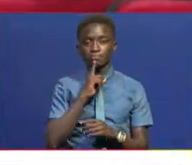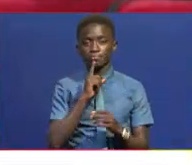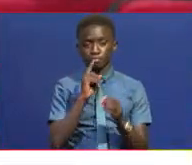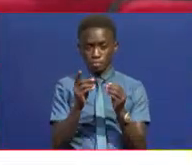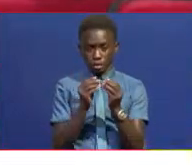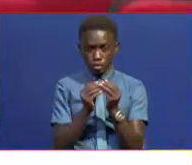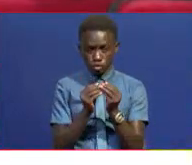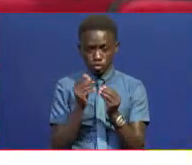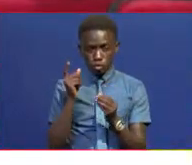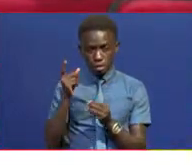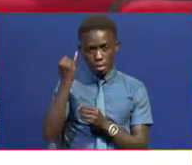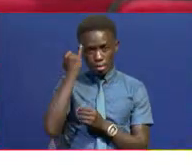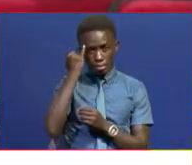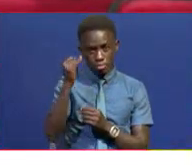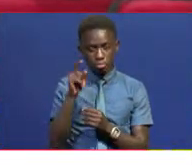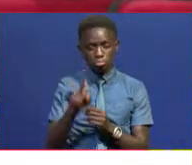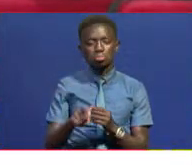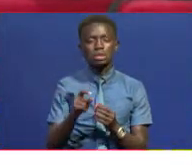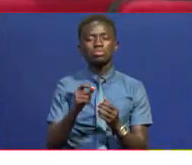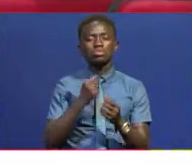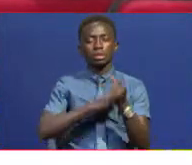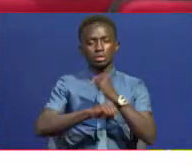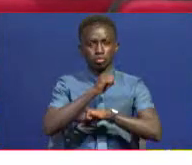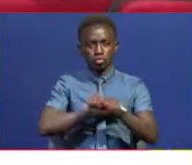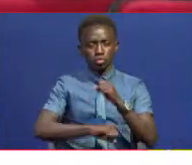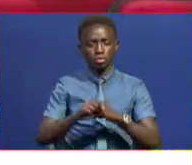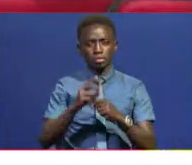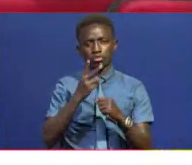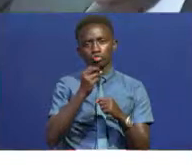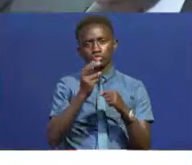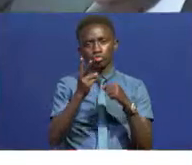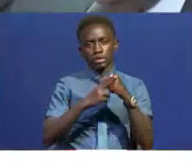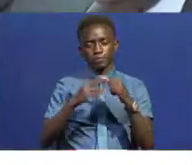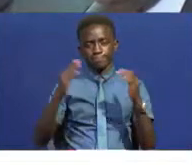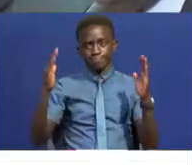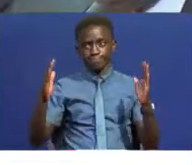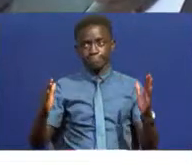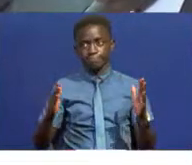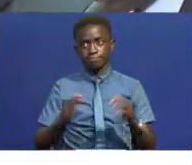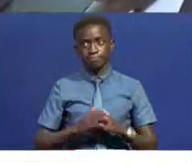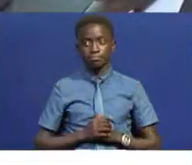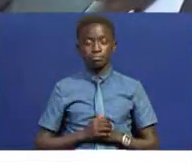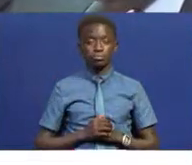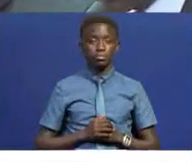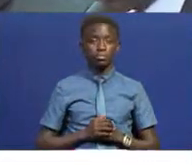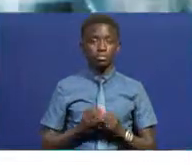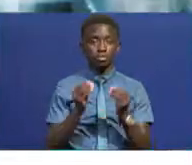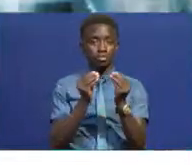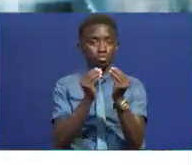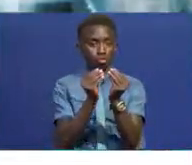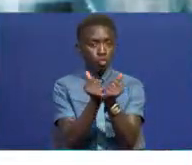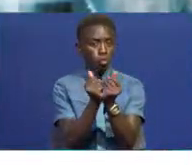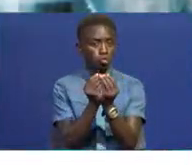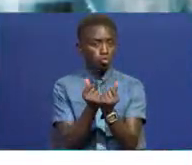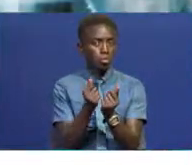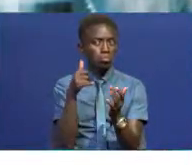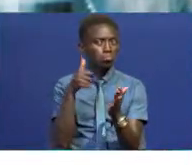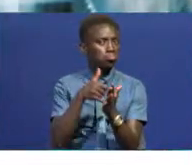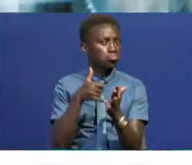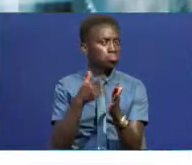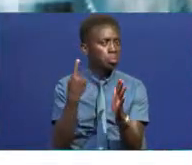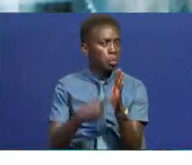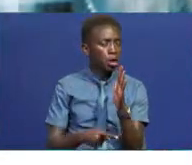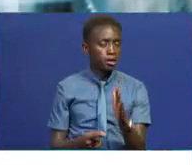Manual, multiple and standalone payroll systems to cease. These resolutions include reviewing of public institutions